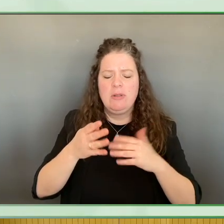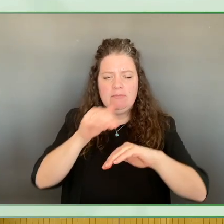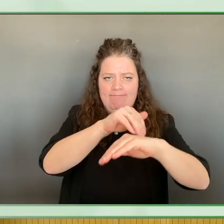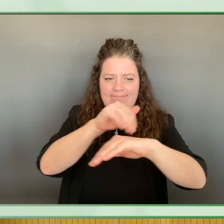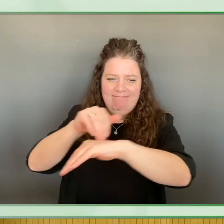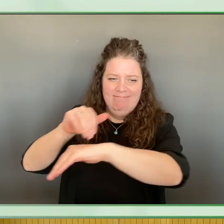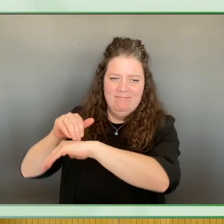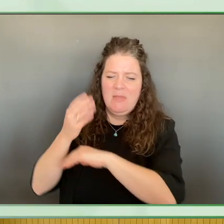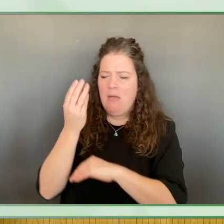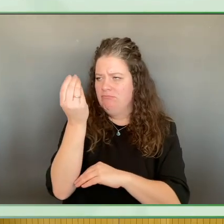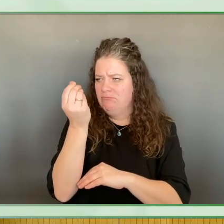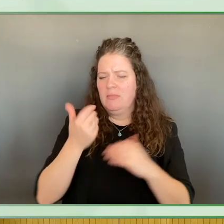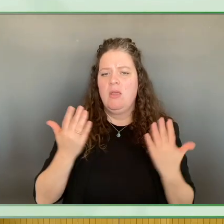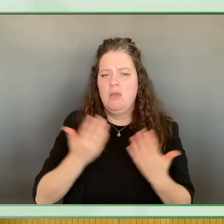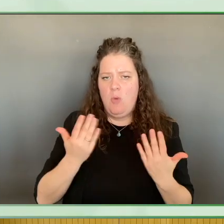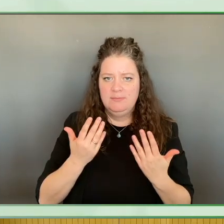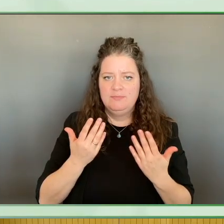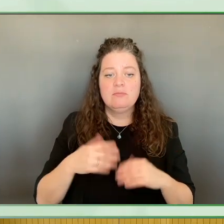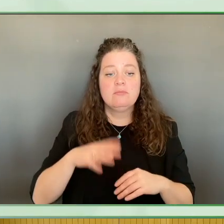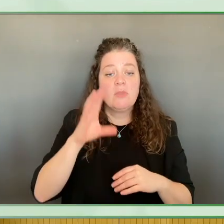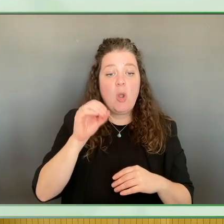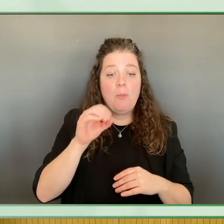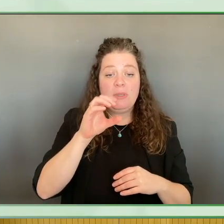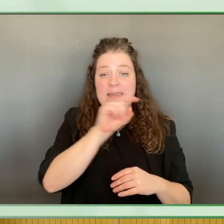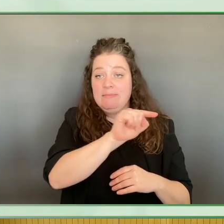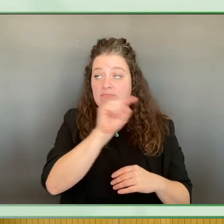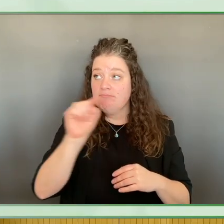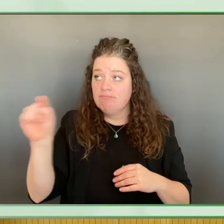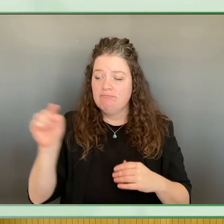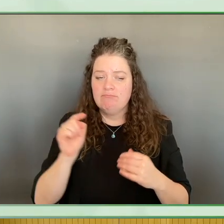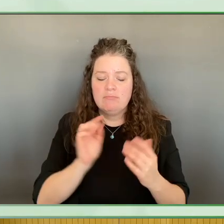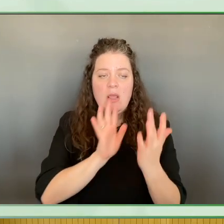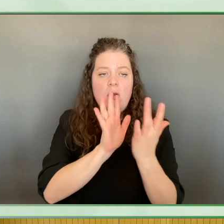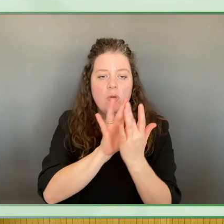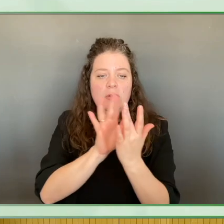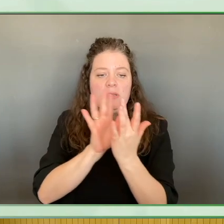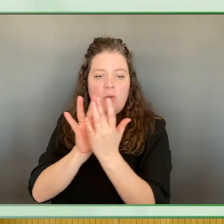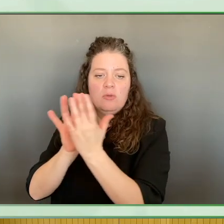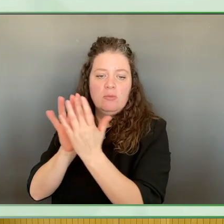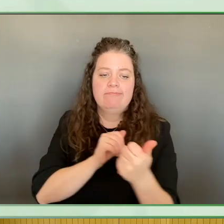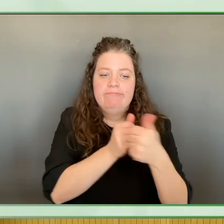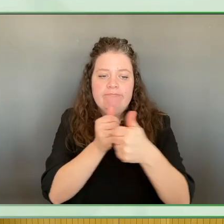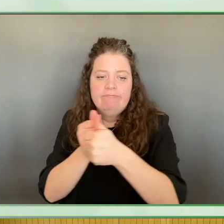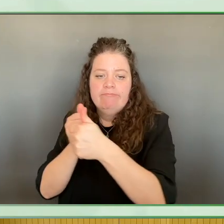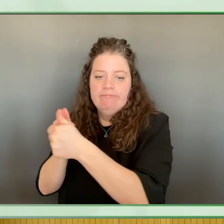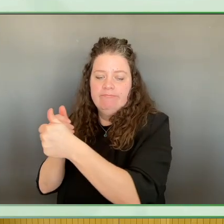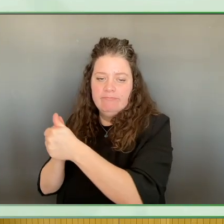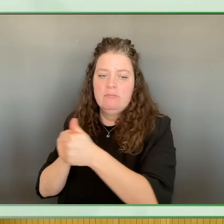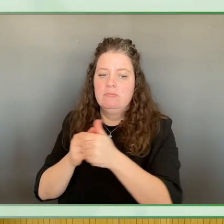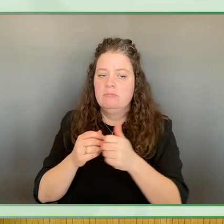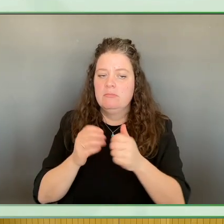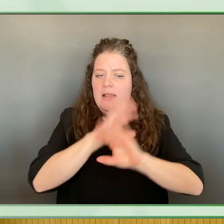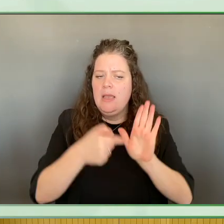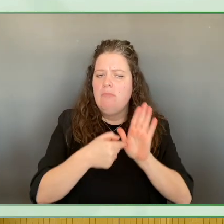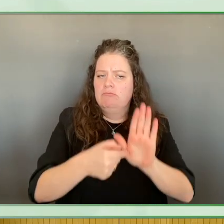there are shared components that we can work towards. We also started expecting the deliveries that we had, we started